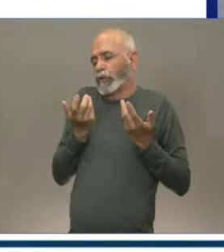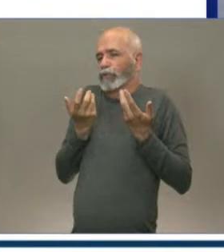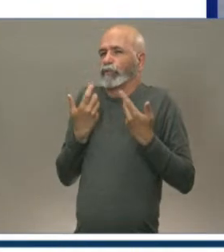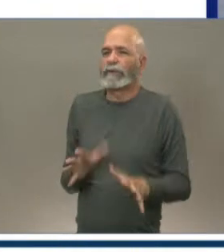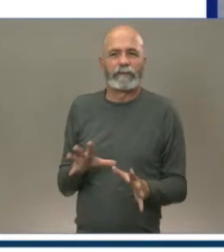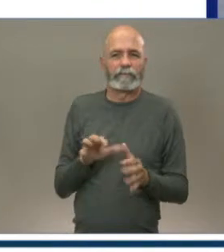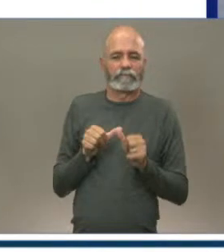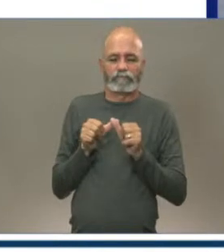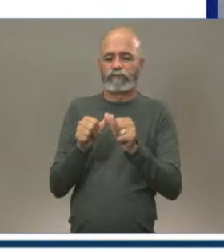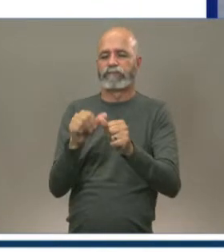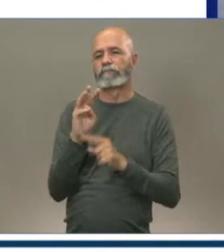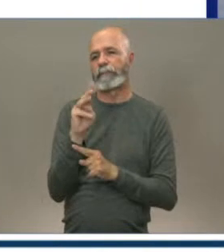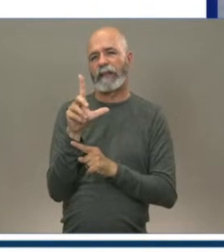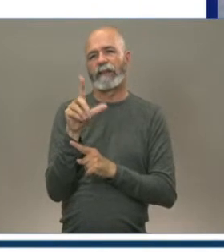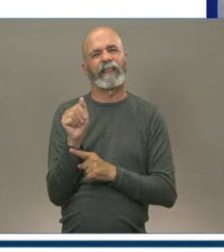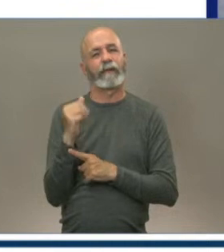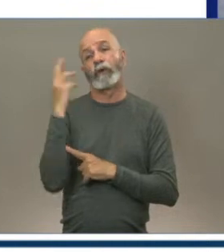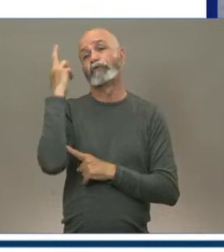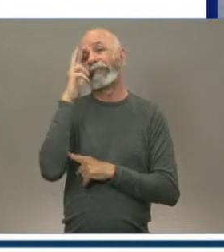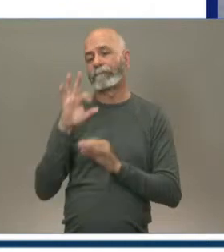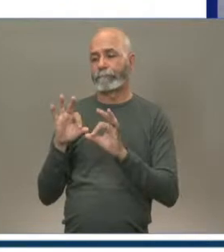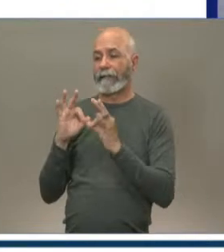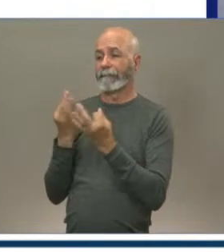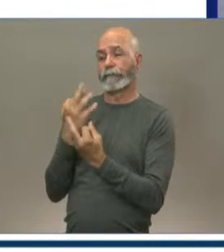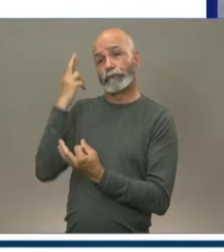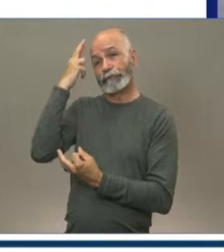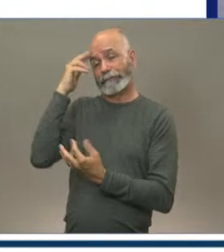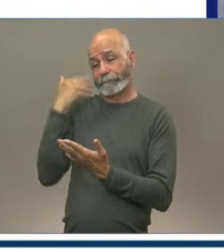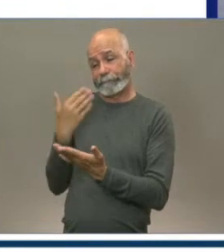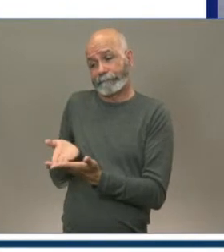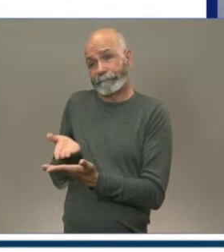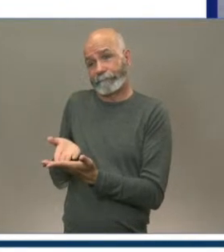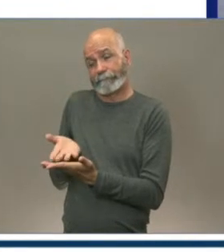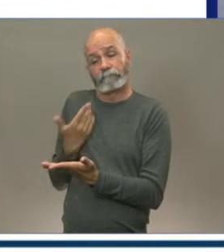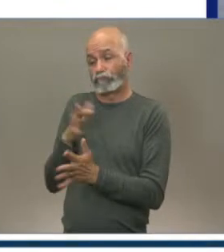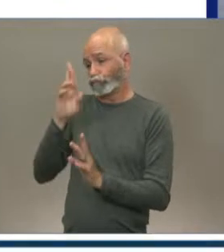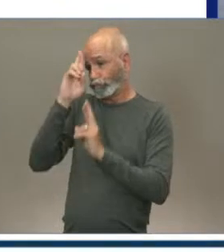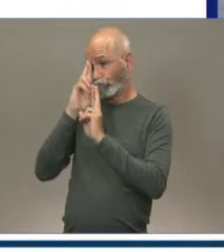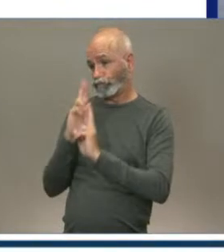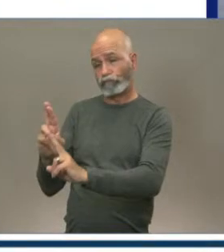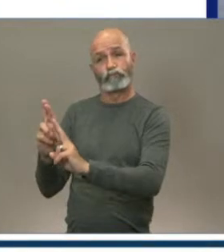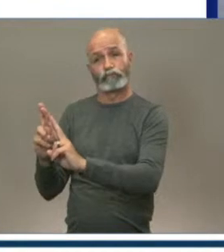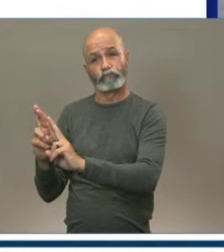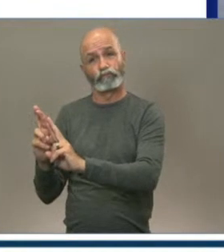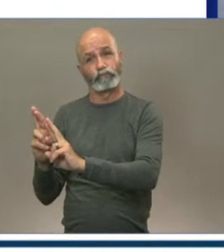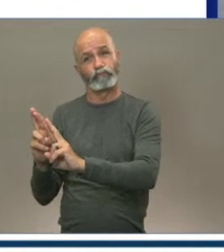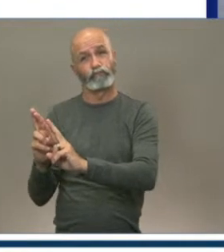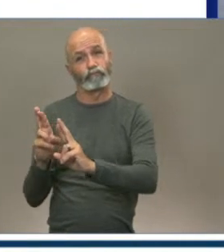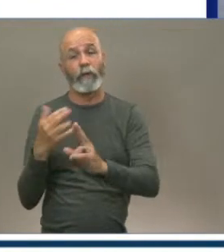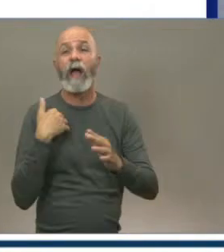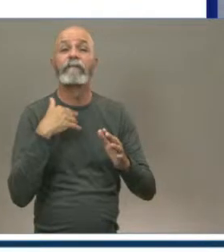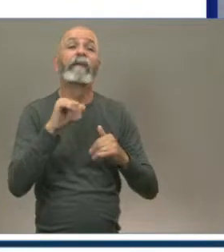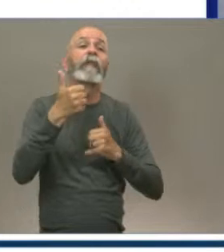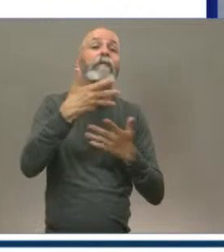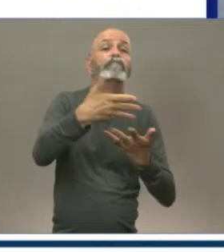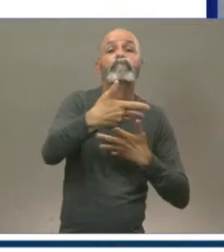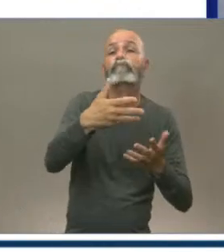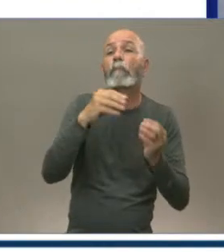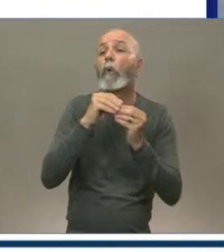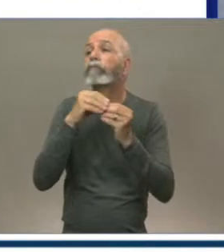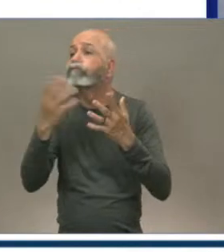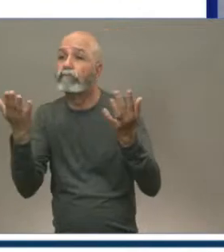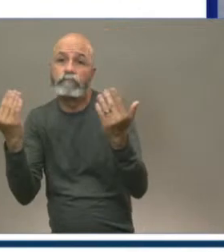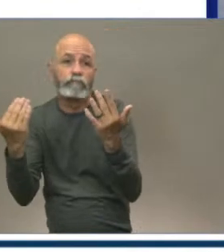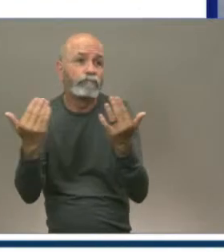that. And I've had conversations with other colleagues to ensure that our workplace continues to be a